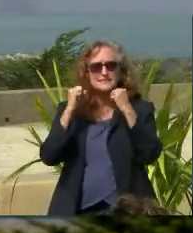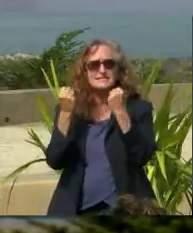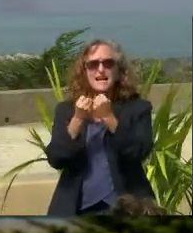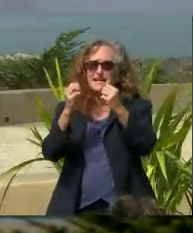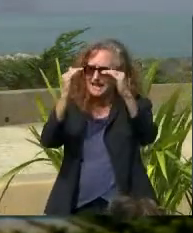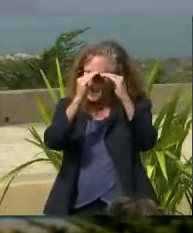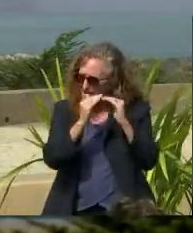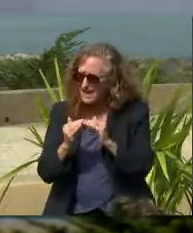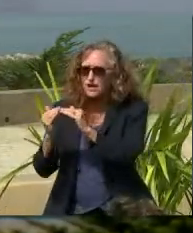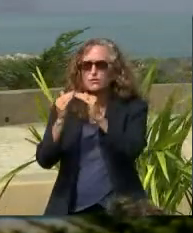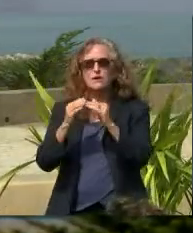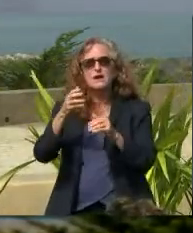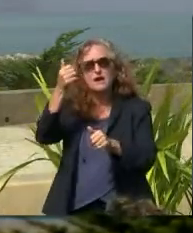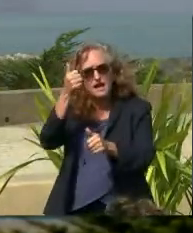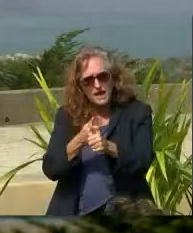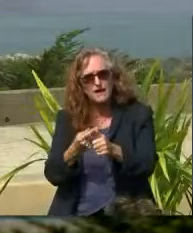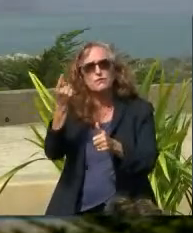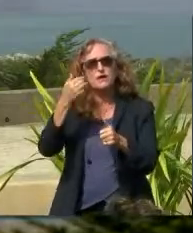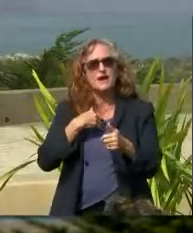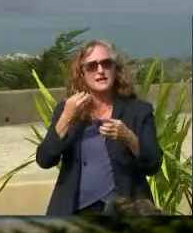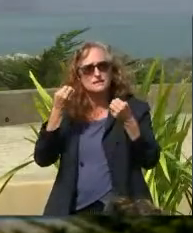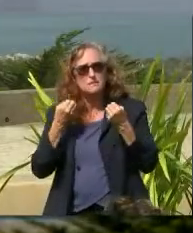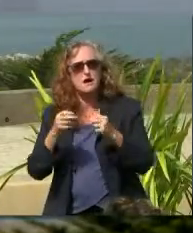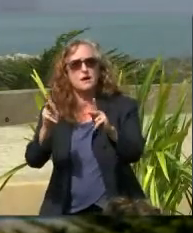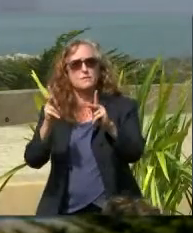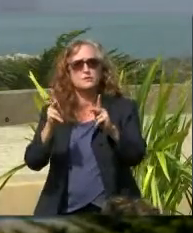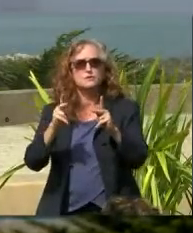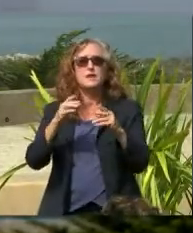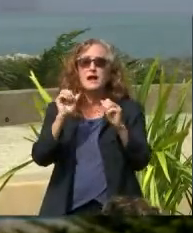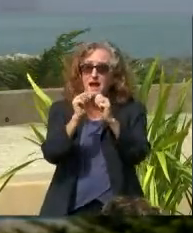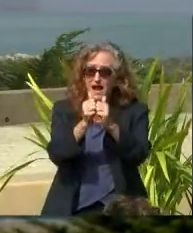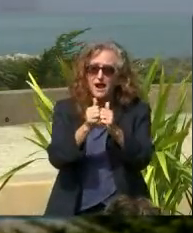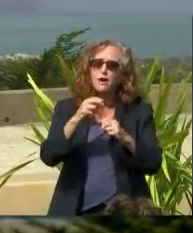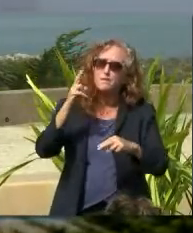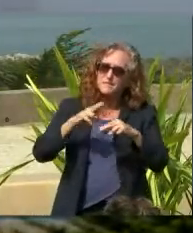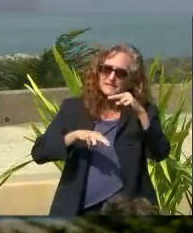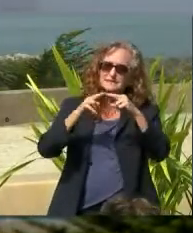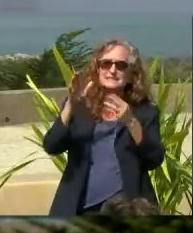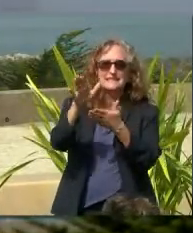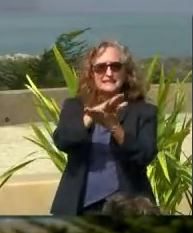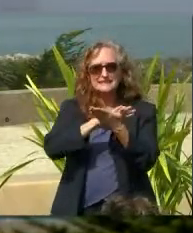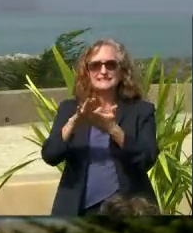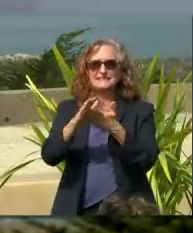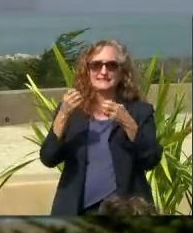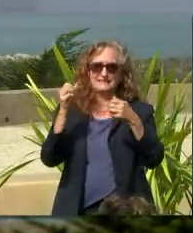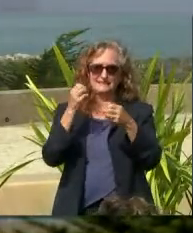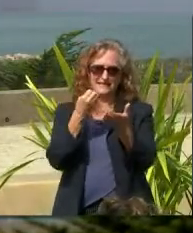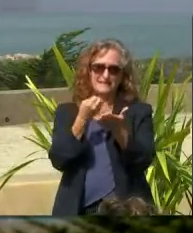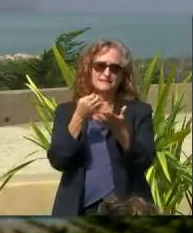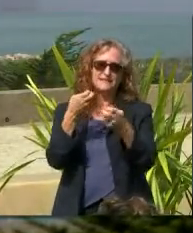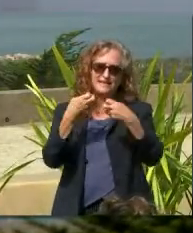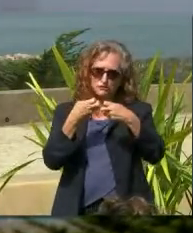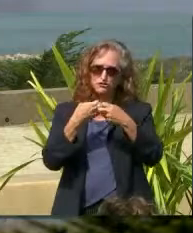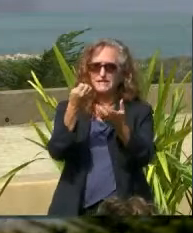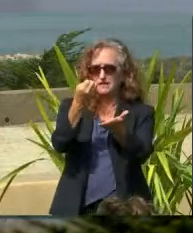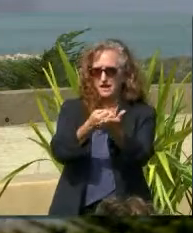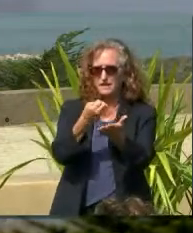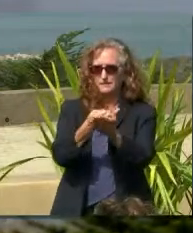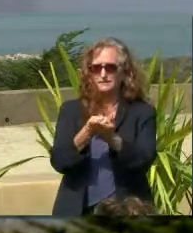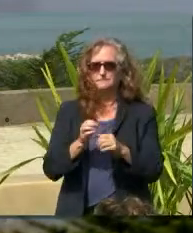everyone's got a shot, it's by building a clean energy economy. And we are doing that big time in the Pacific Coast. We're doing it